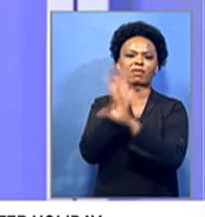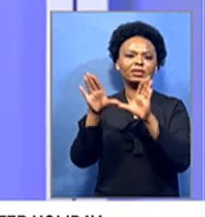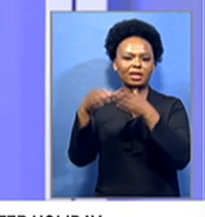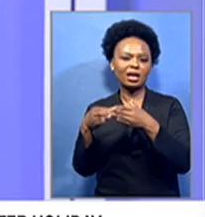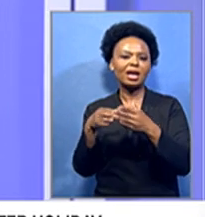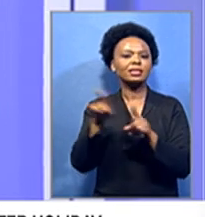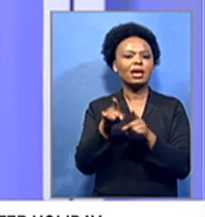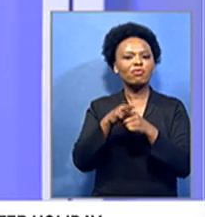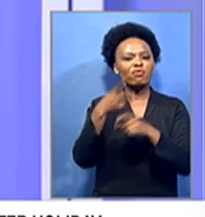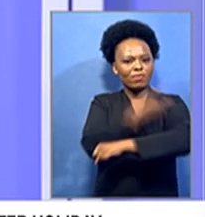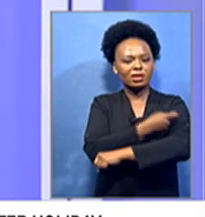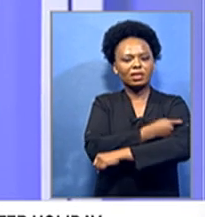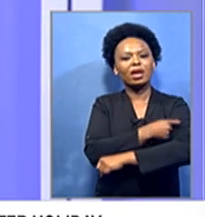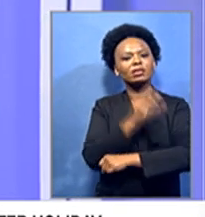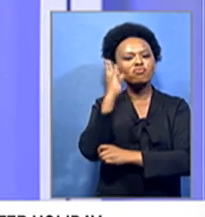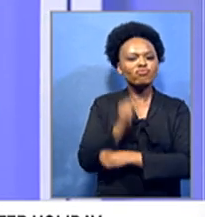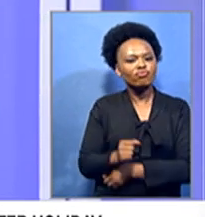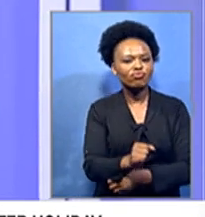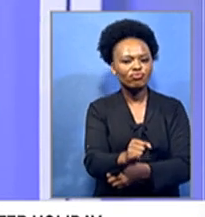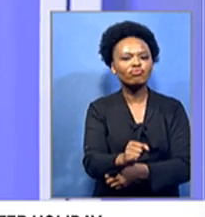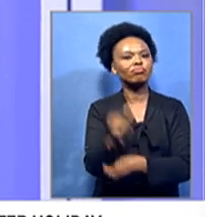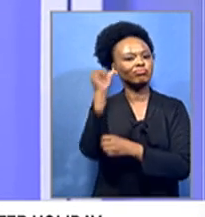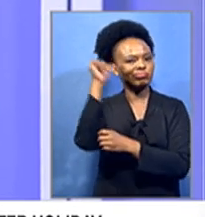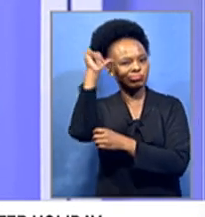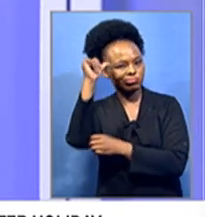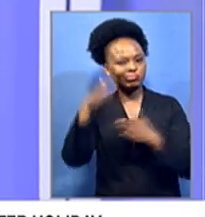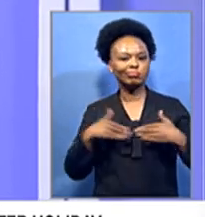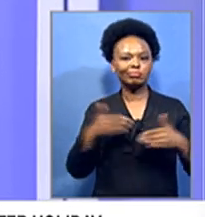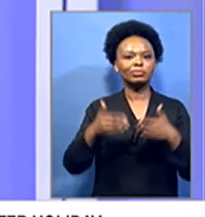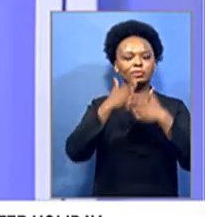workers, and how things are going to go forward. But the reality is we still need to take care of ourselves.